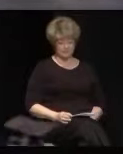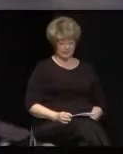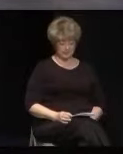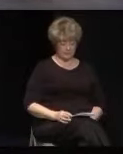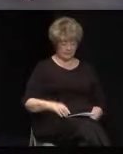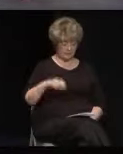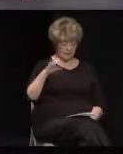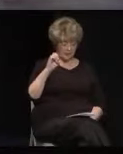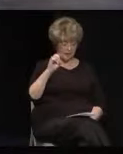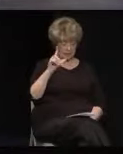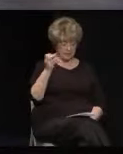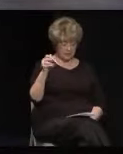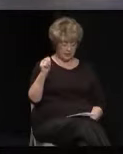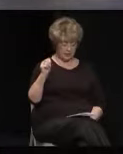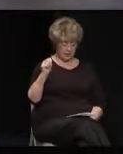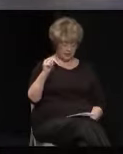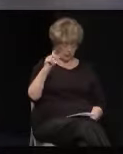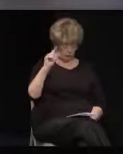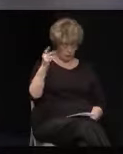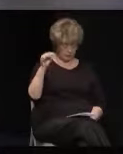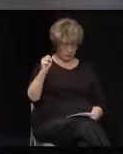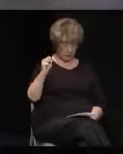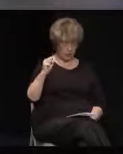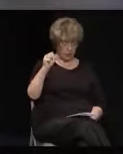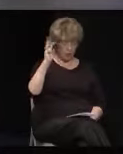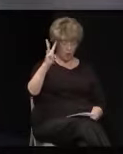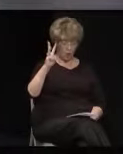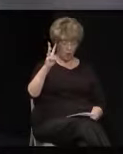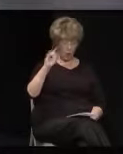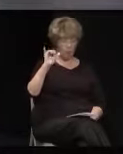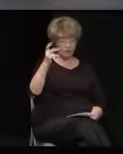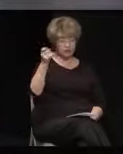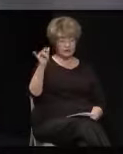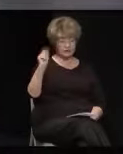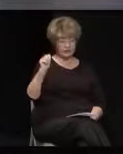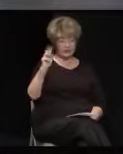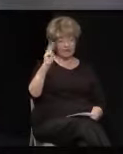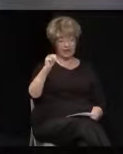Isabella Lucille Wilkerson, magna cum laude.